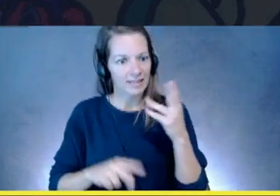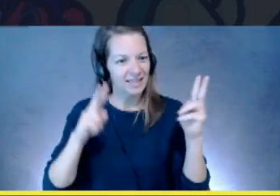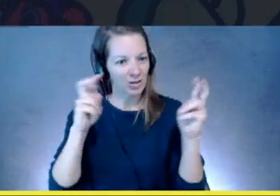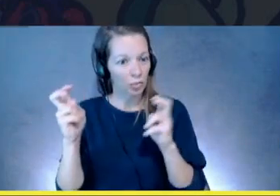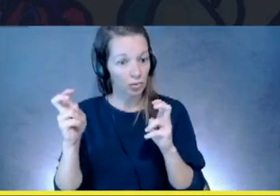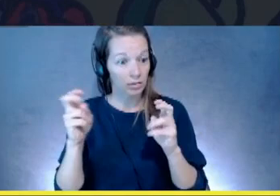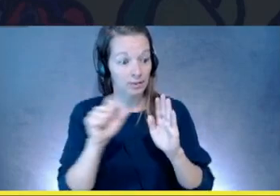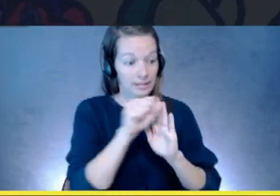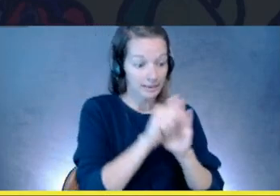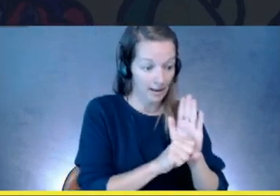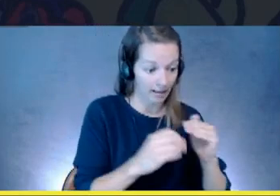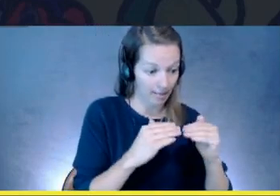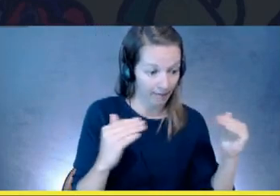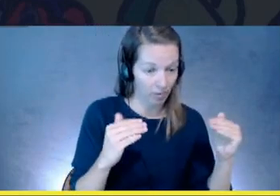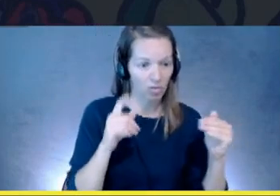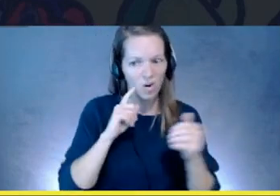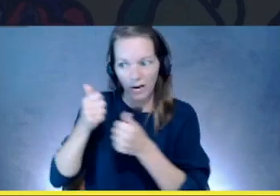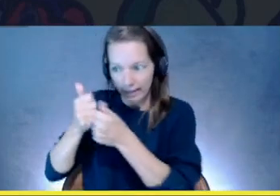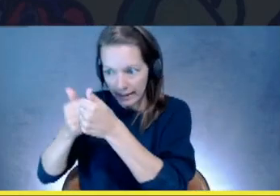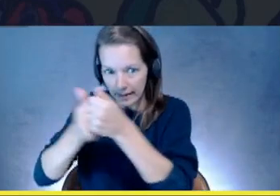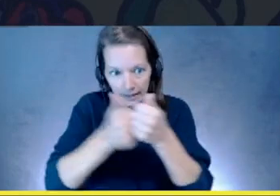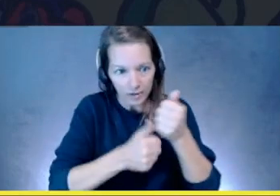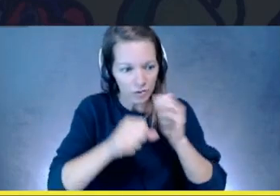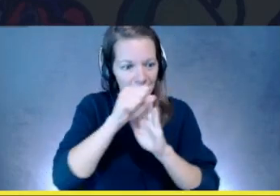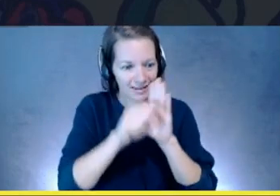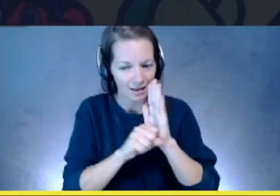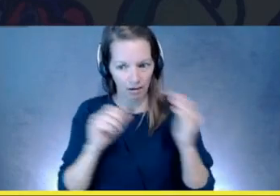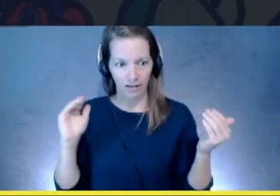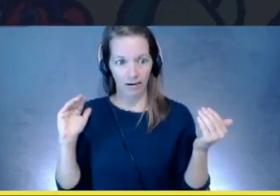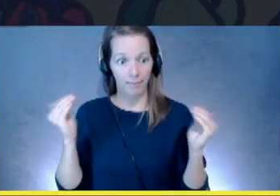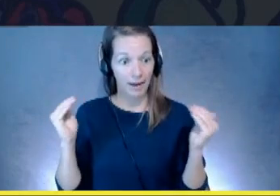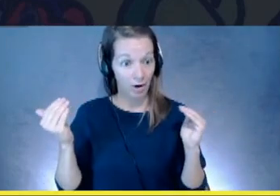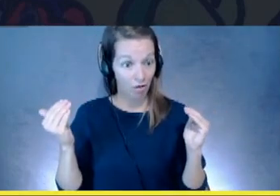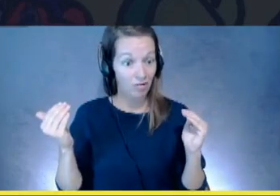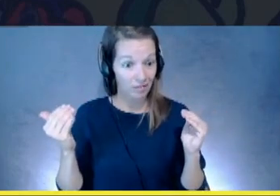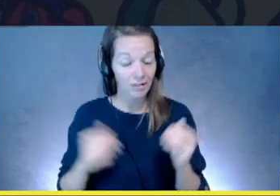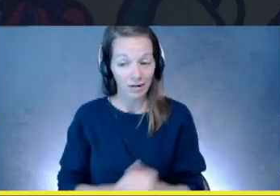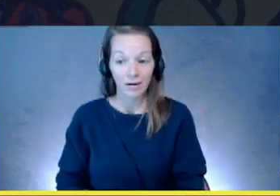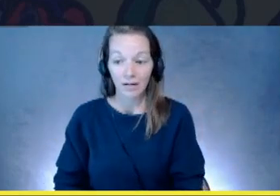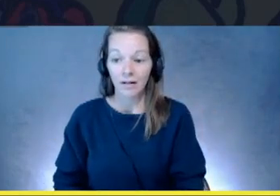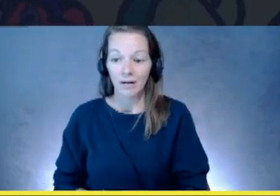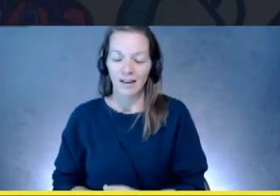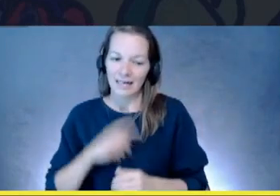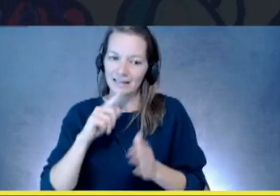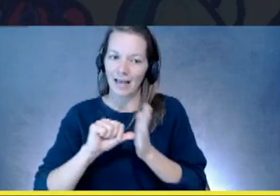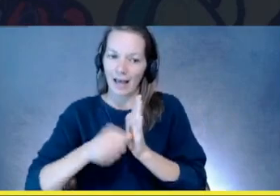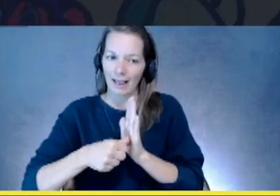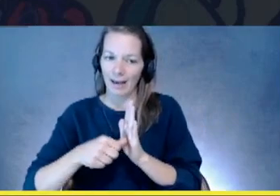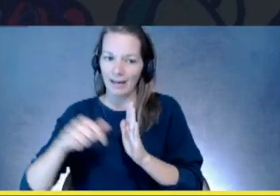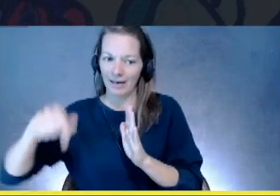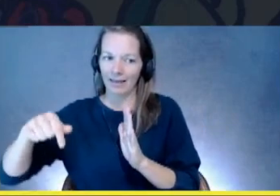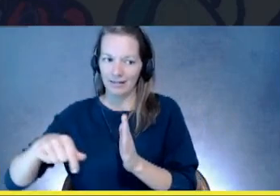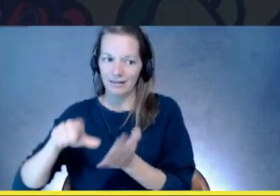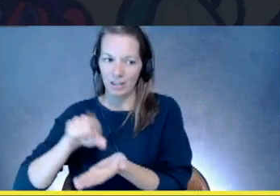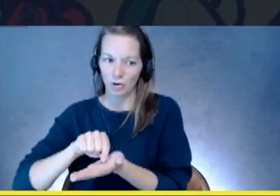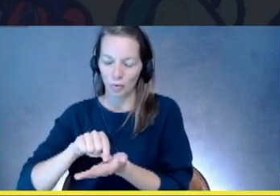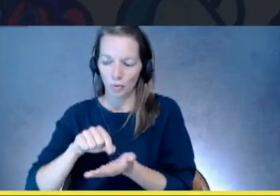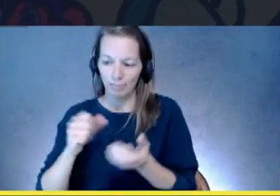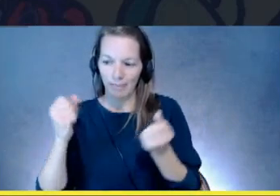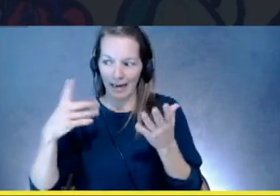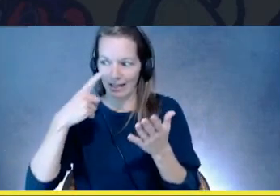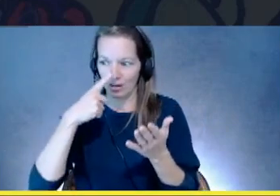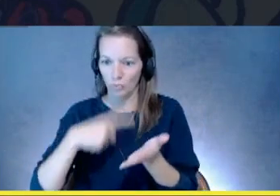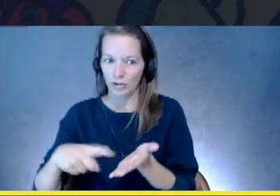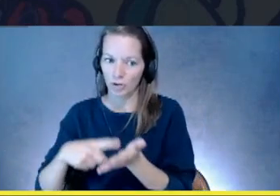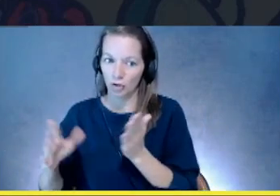and to do state by state comparisons, that some of which was highlighted in this issue and by many researchers. Because if we focus